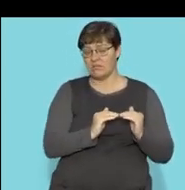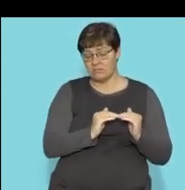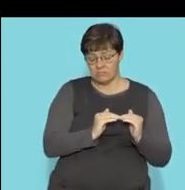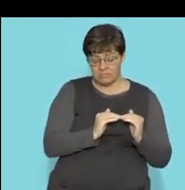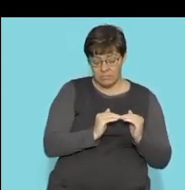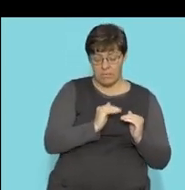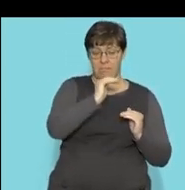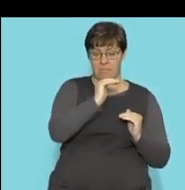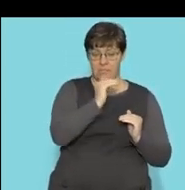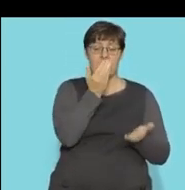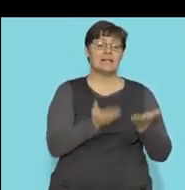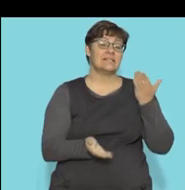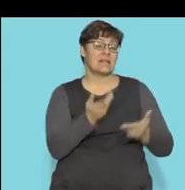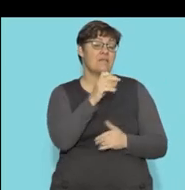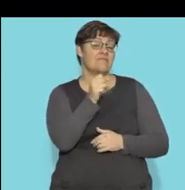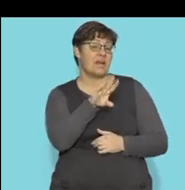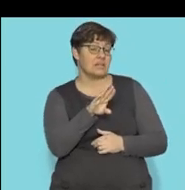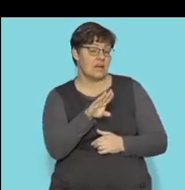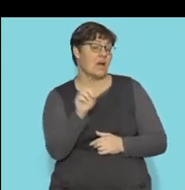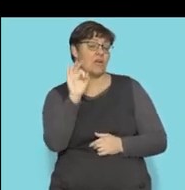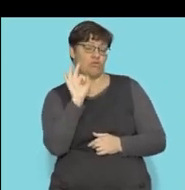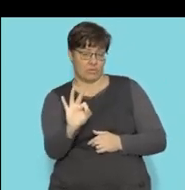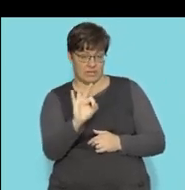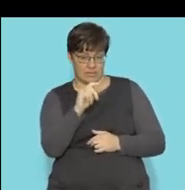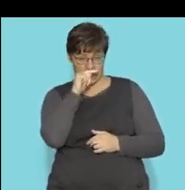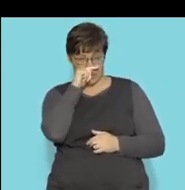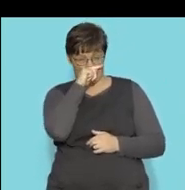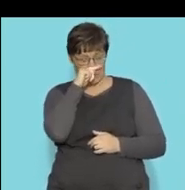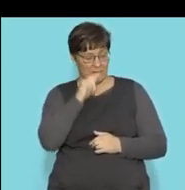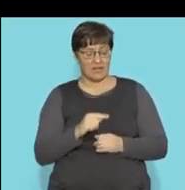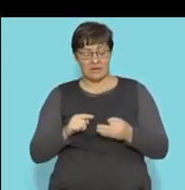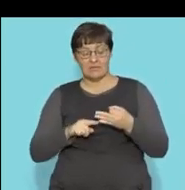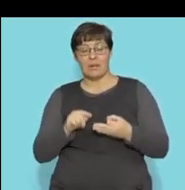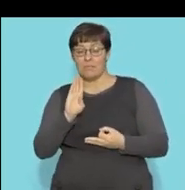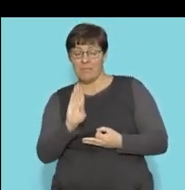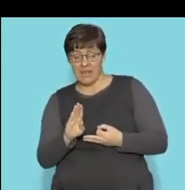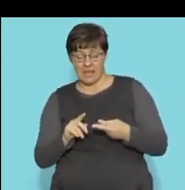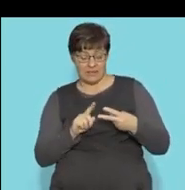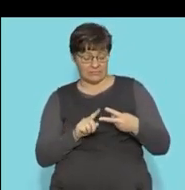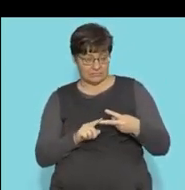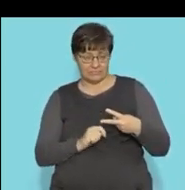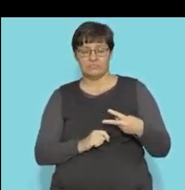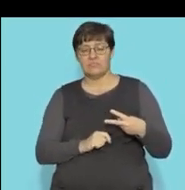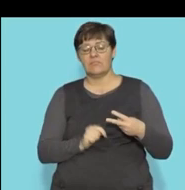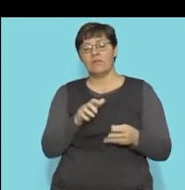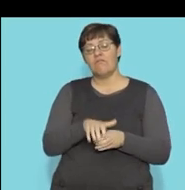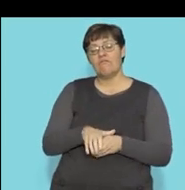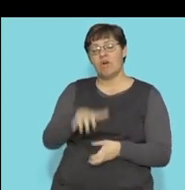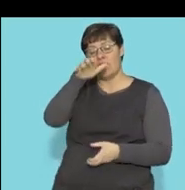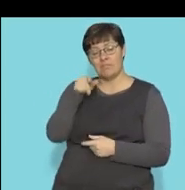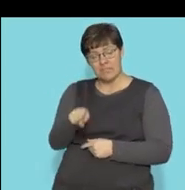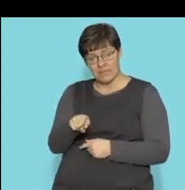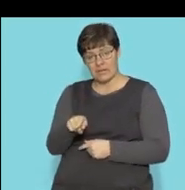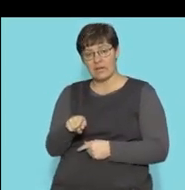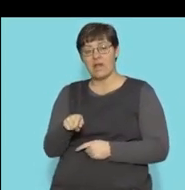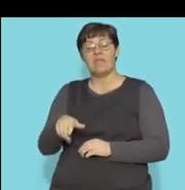is increased by a scale factor of 3. Then B has asked me to determine the volume of the